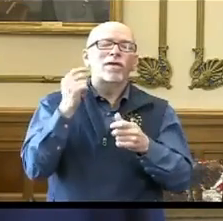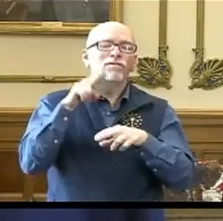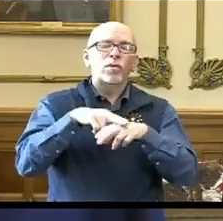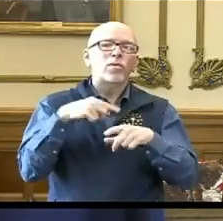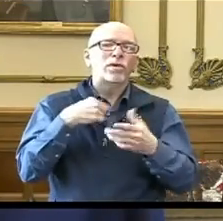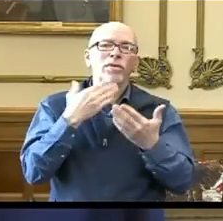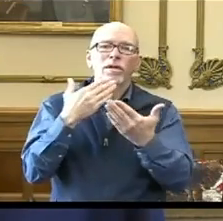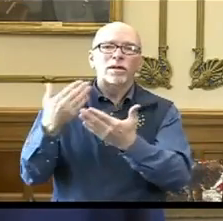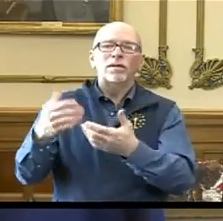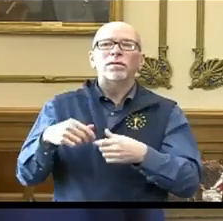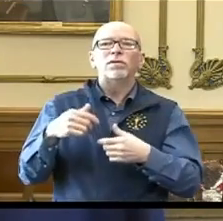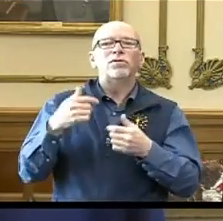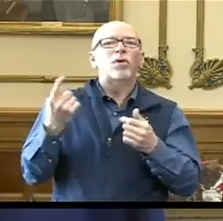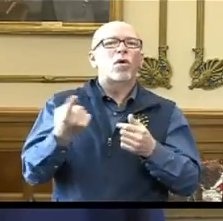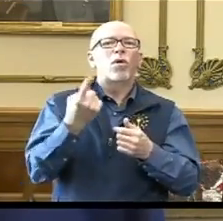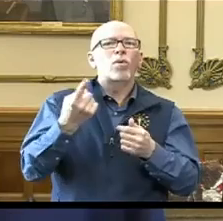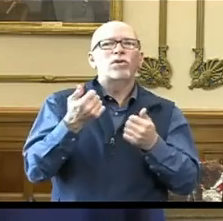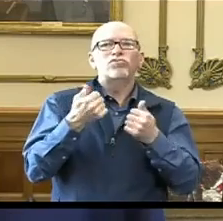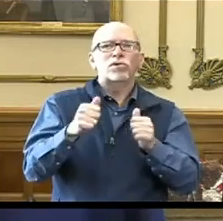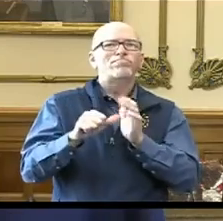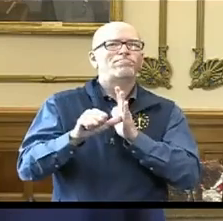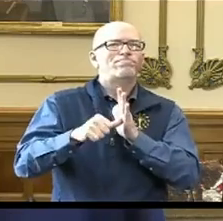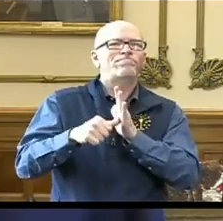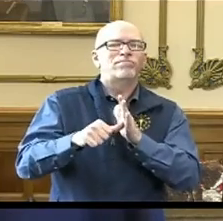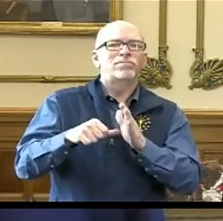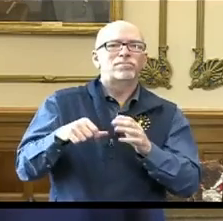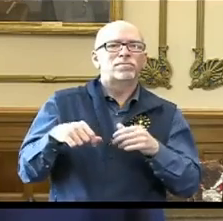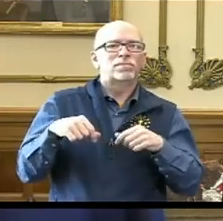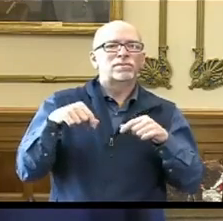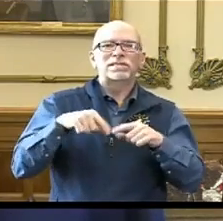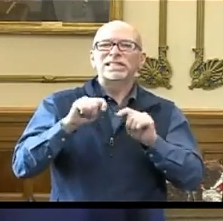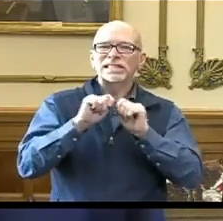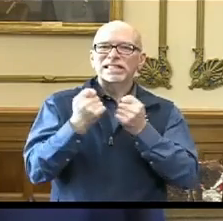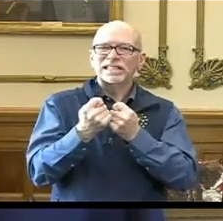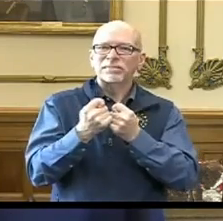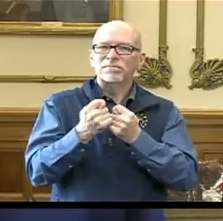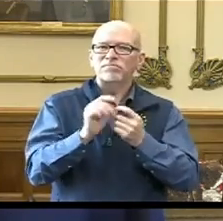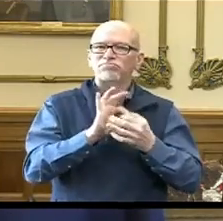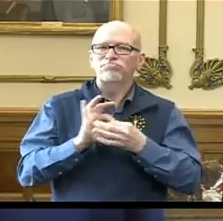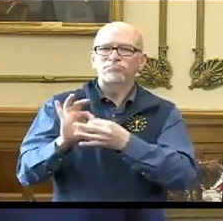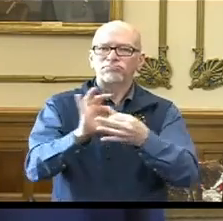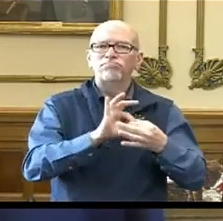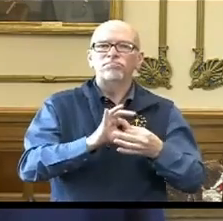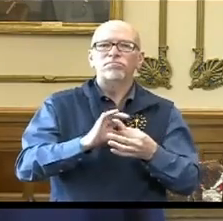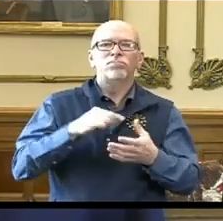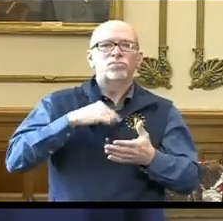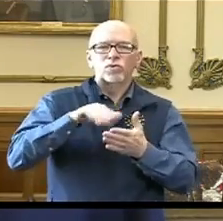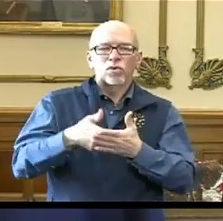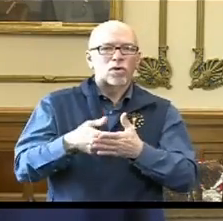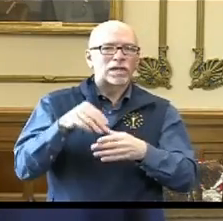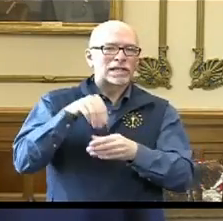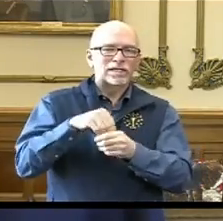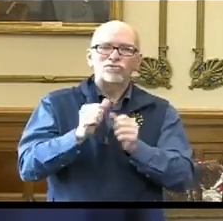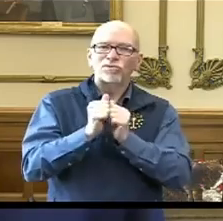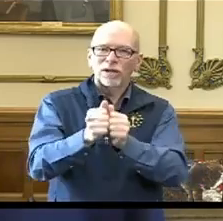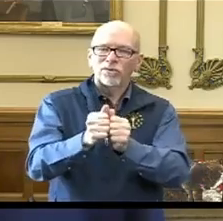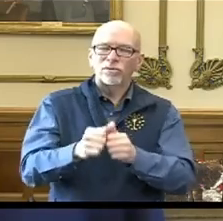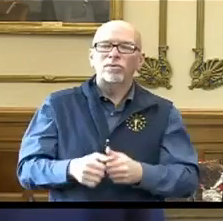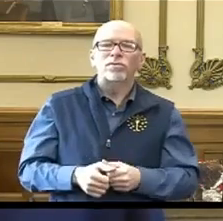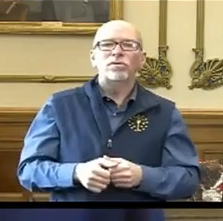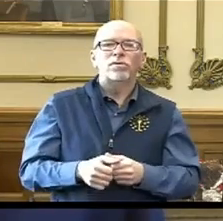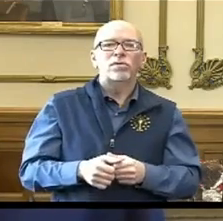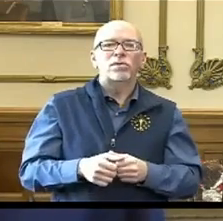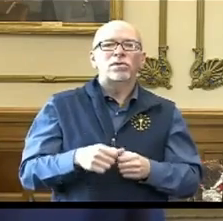us as well, trying to always underscore how this is a team effort and we're all in this together, whether